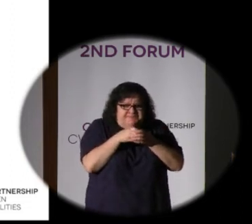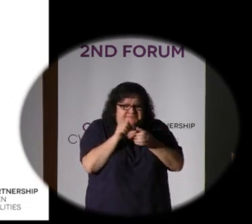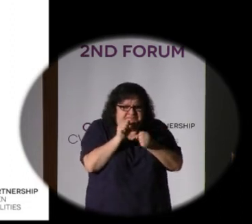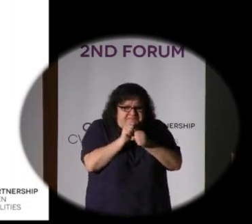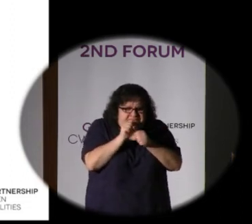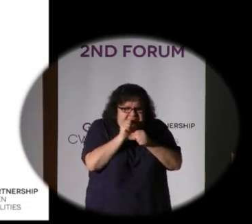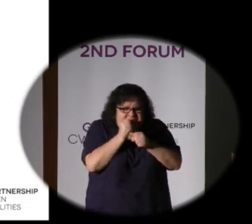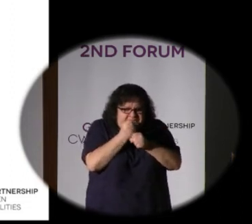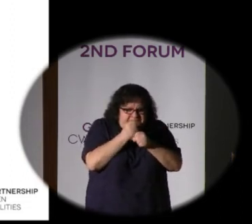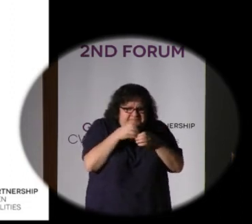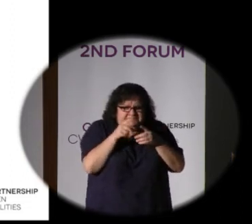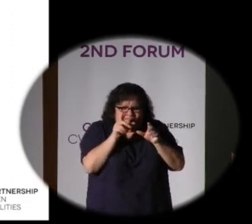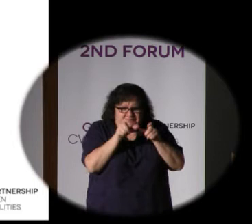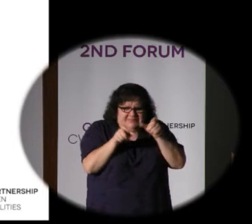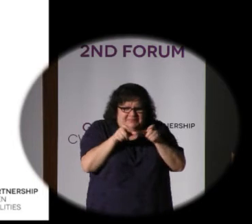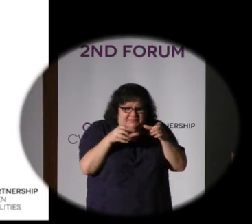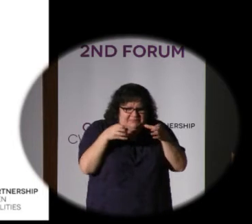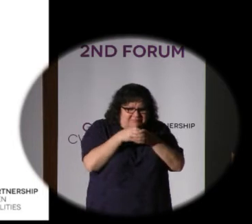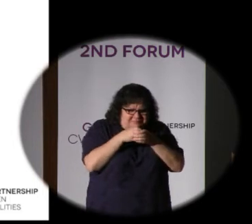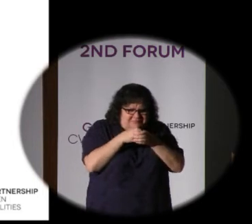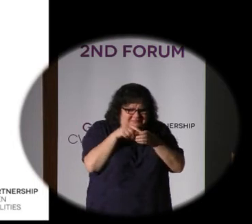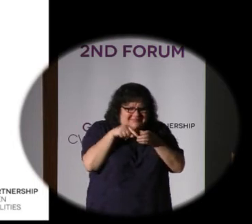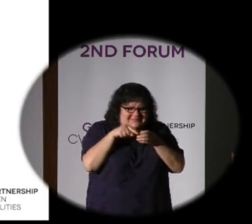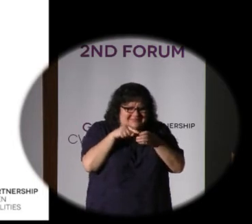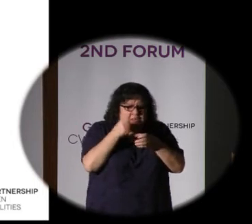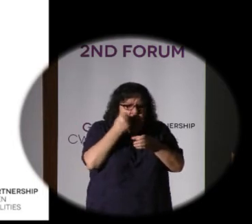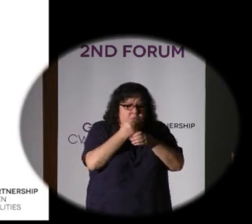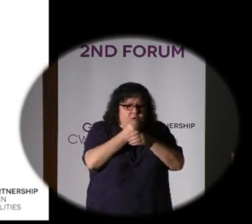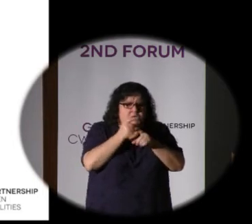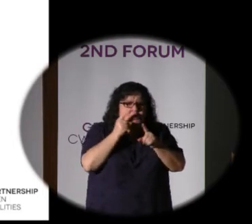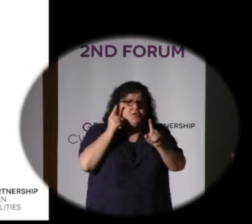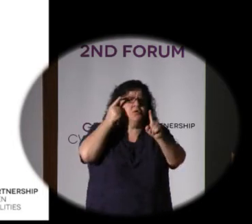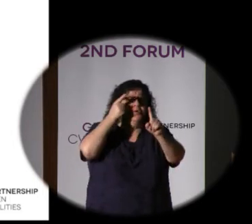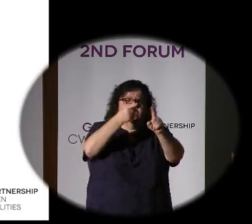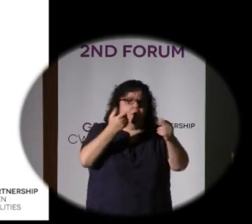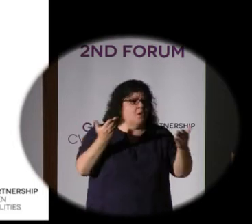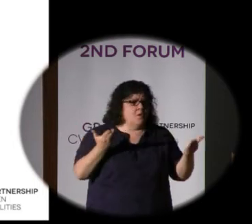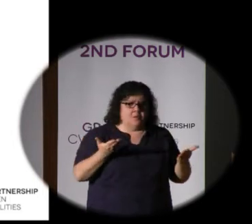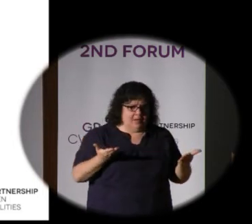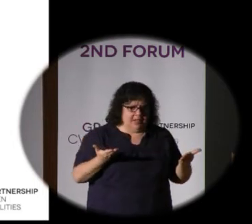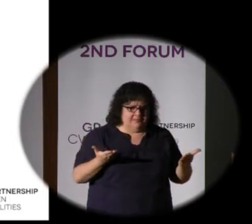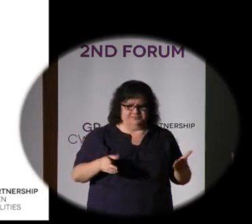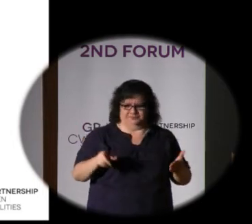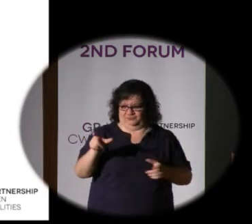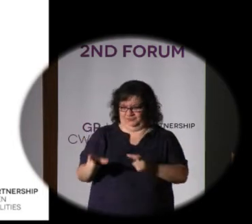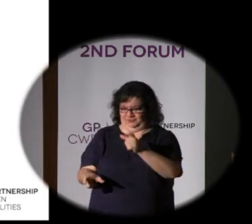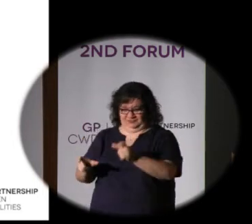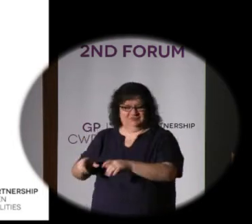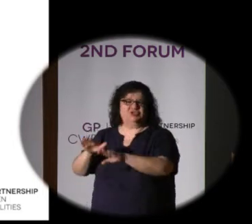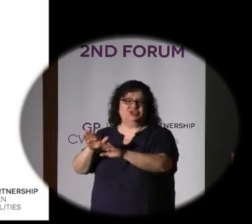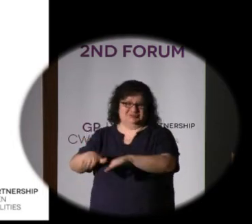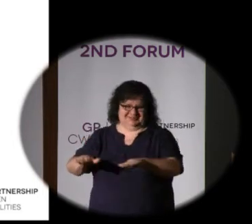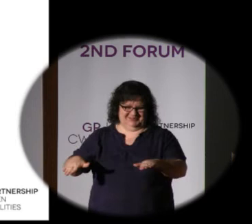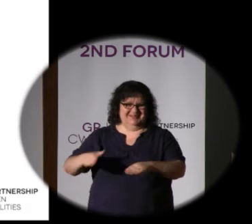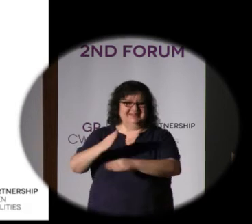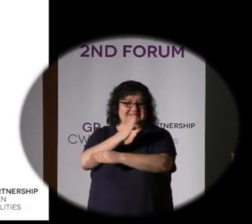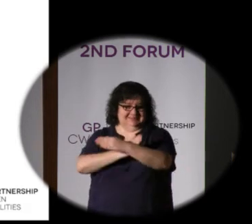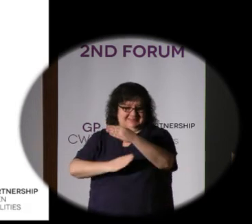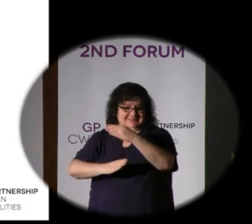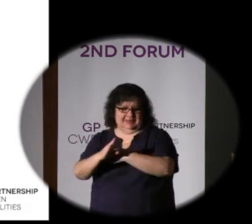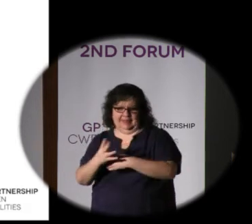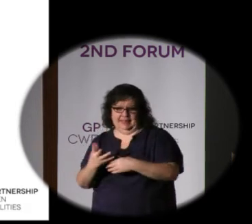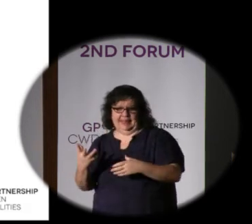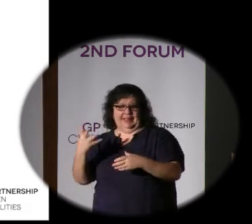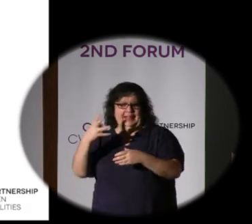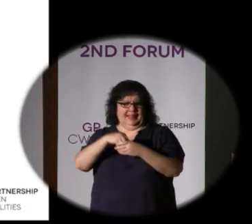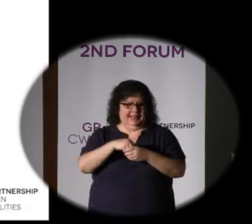into including disability, and particularly children with disability, in the Yoga Framework for Action